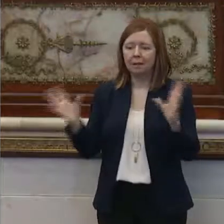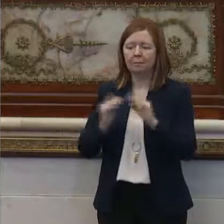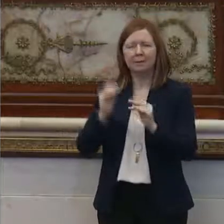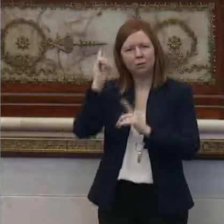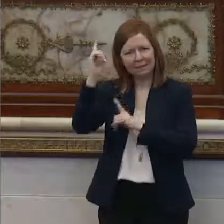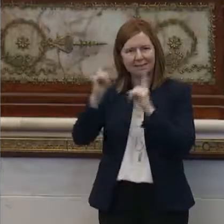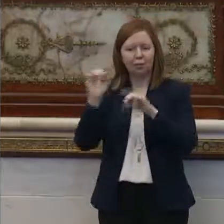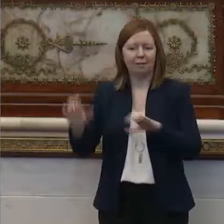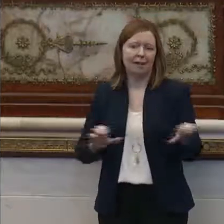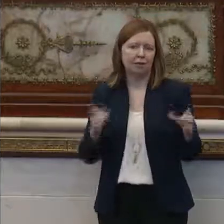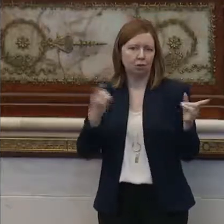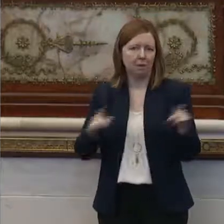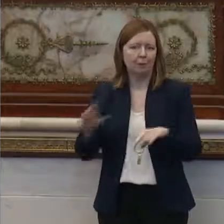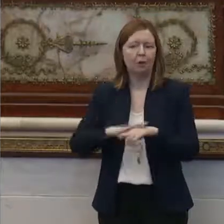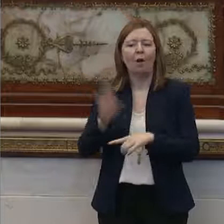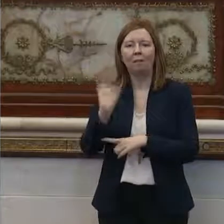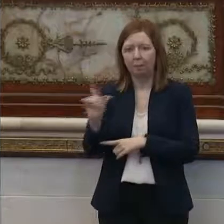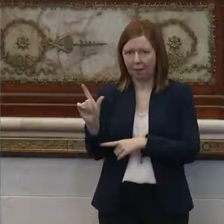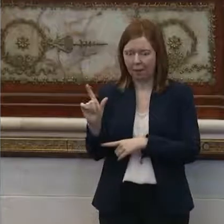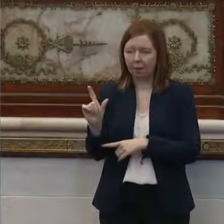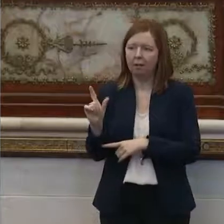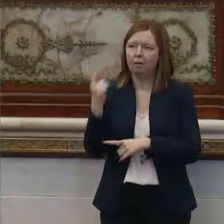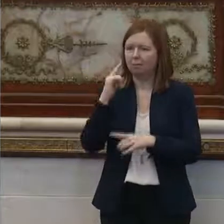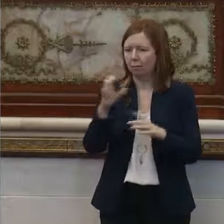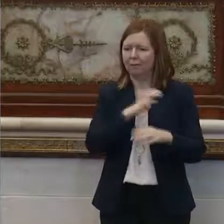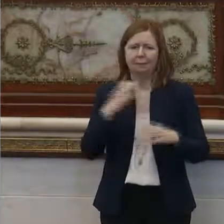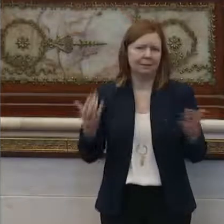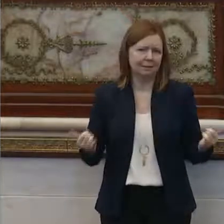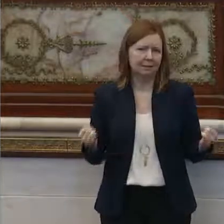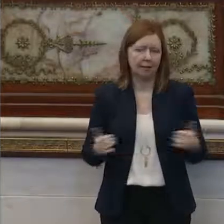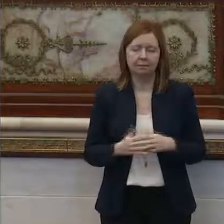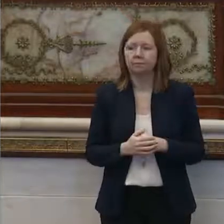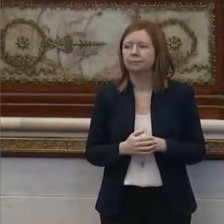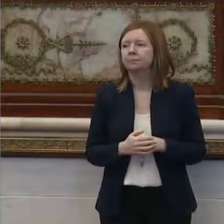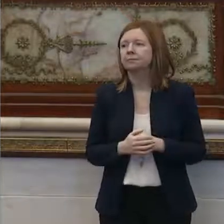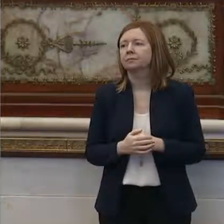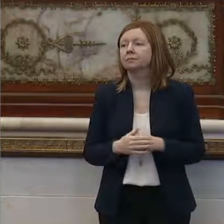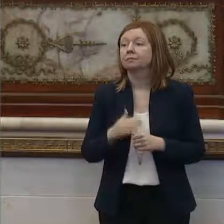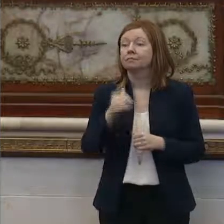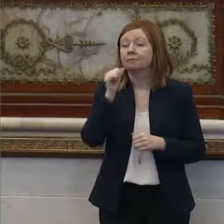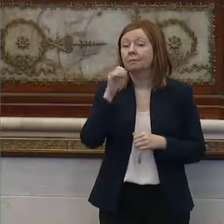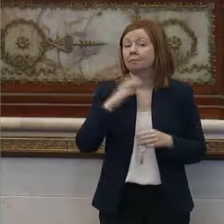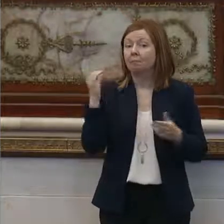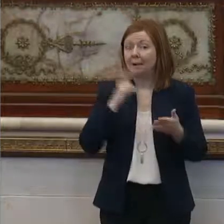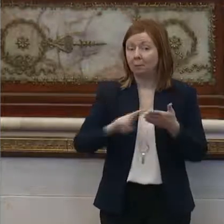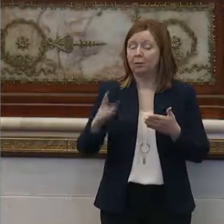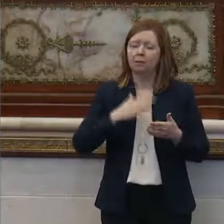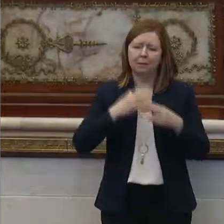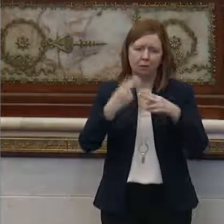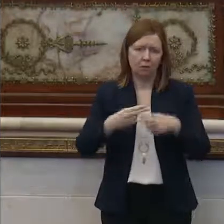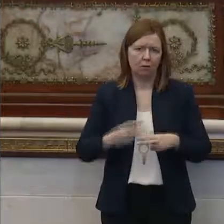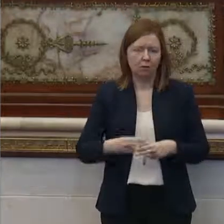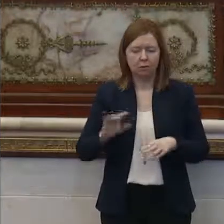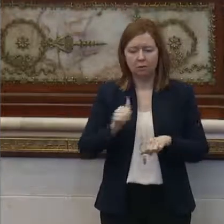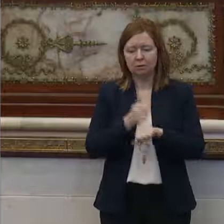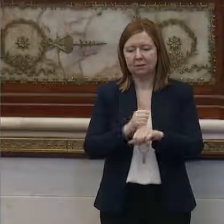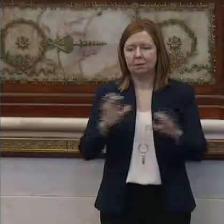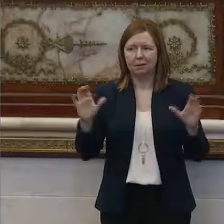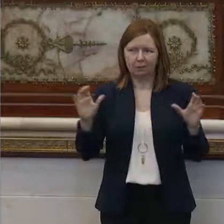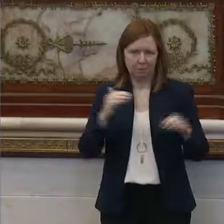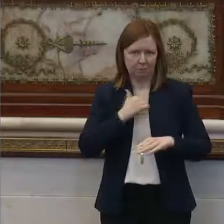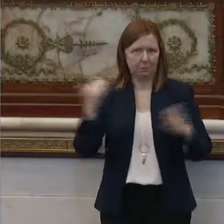the action to be taken on the bill before this committee today. Madam Clerk, can you please call the roll to establish a